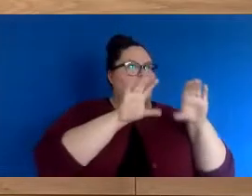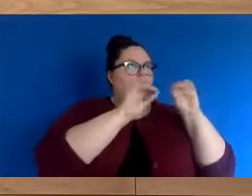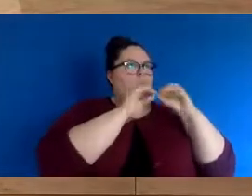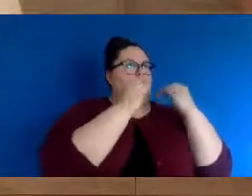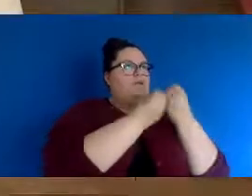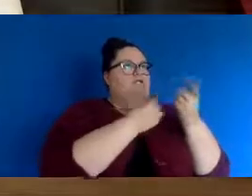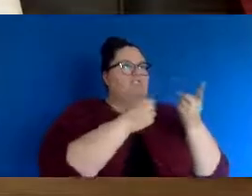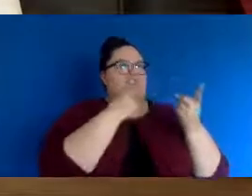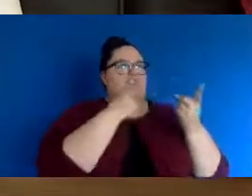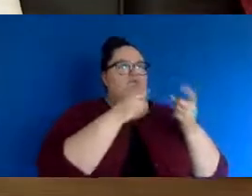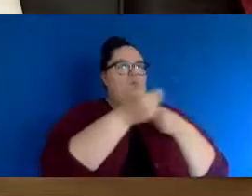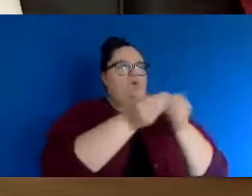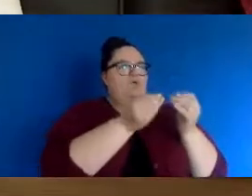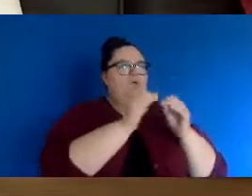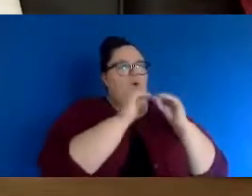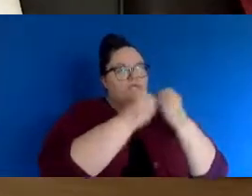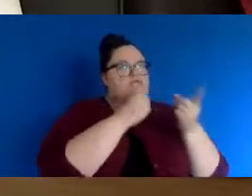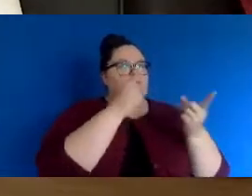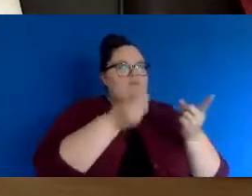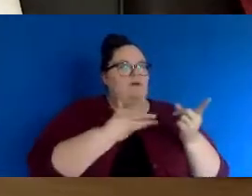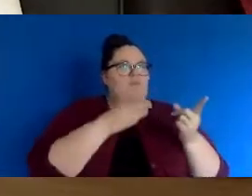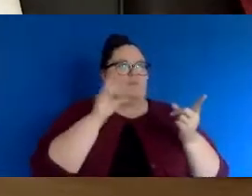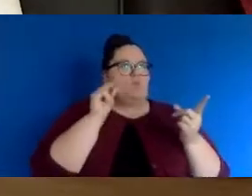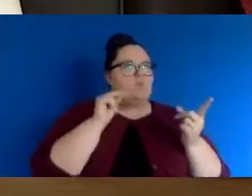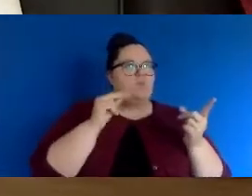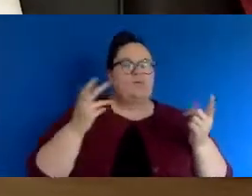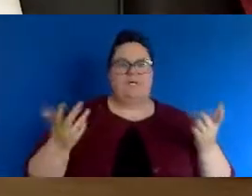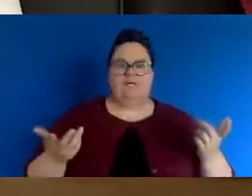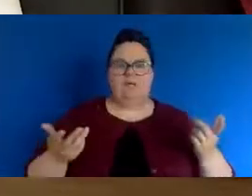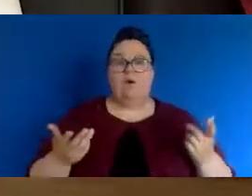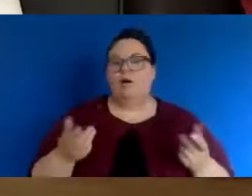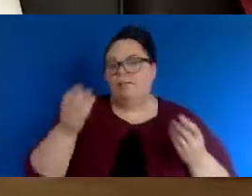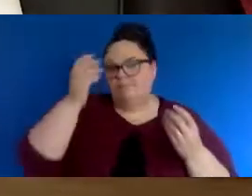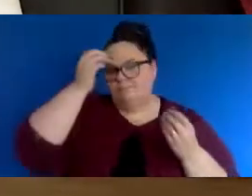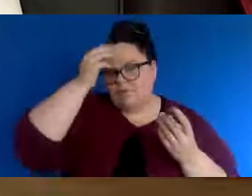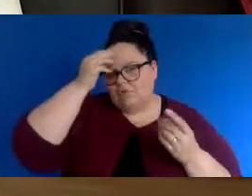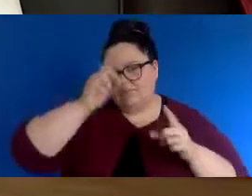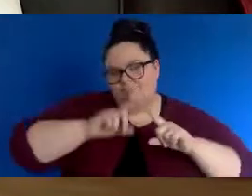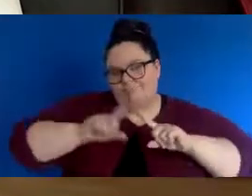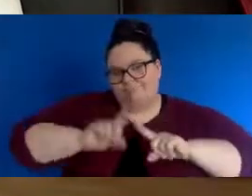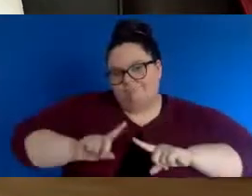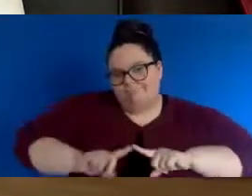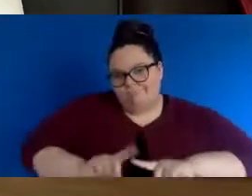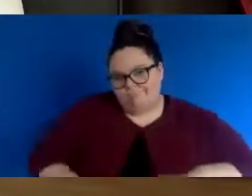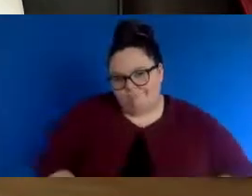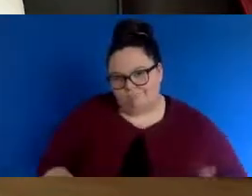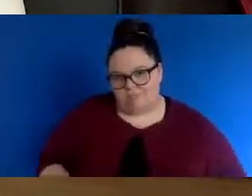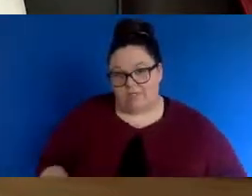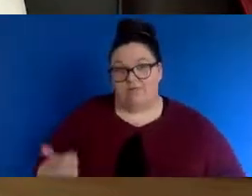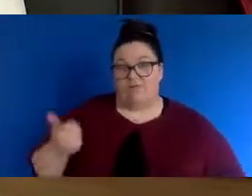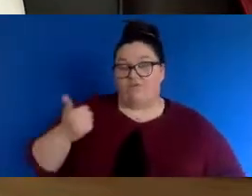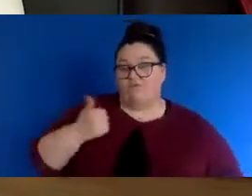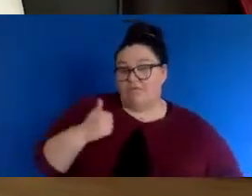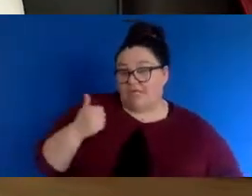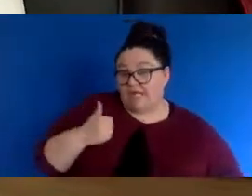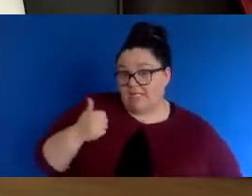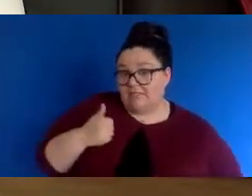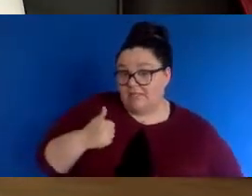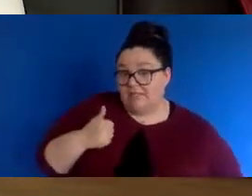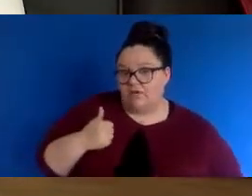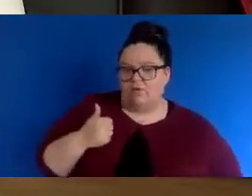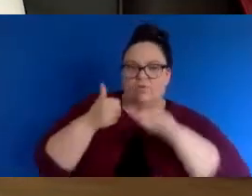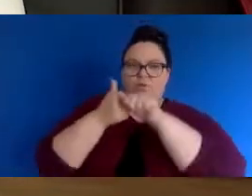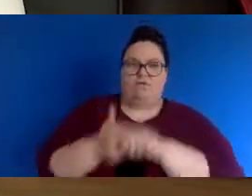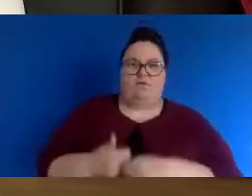Well, obviously there are many different sources of information for different jurisdictions, and for Canada, again, we follow